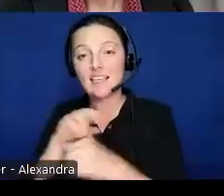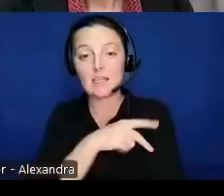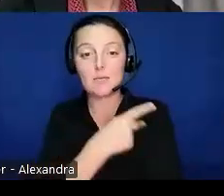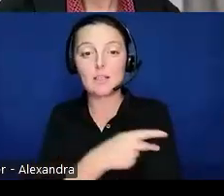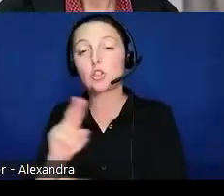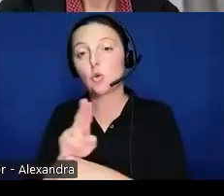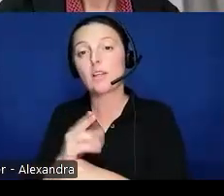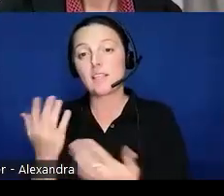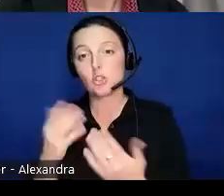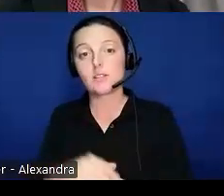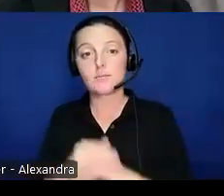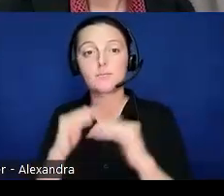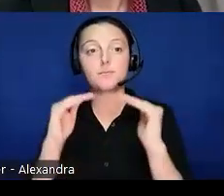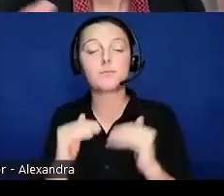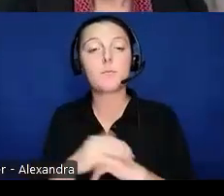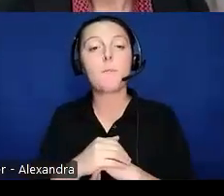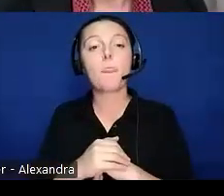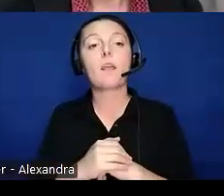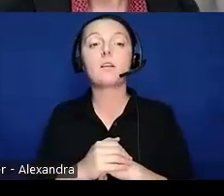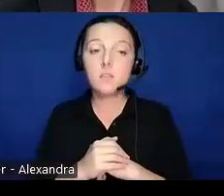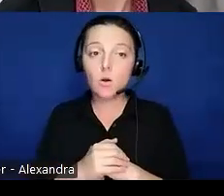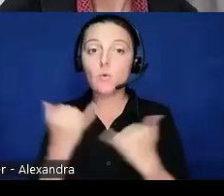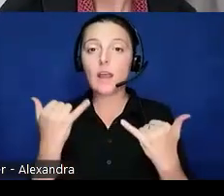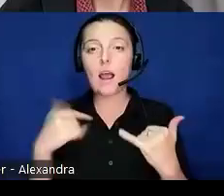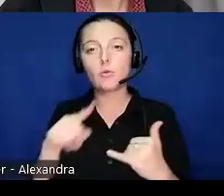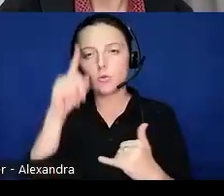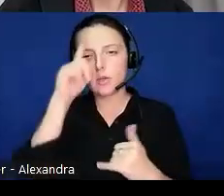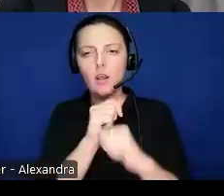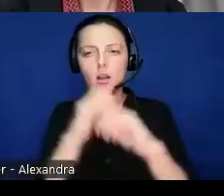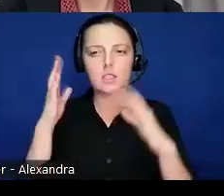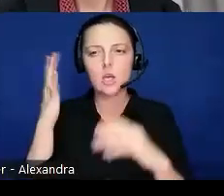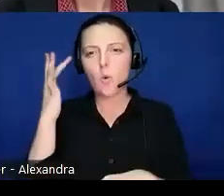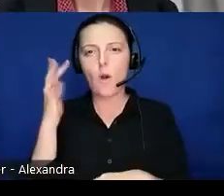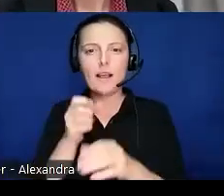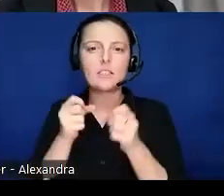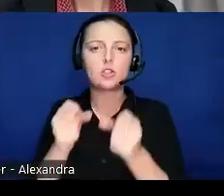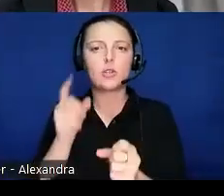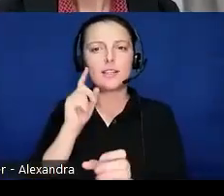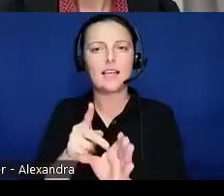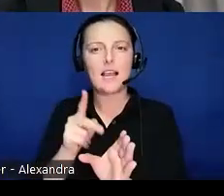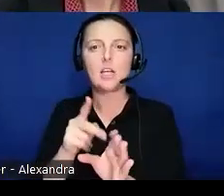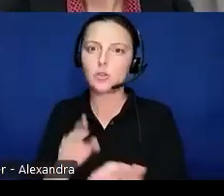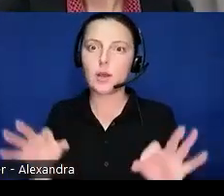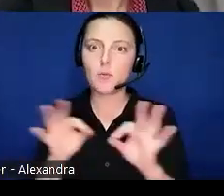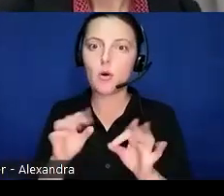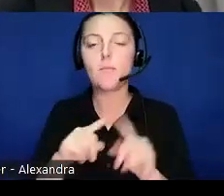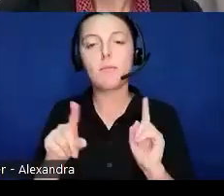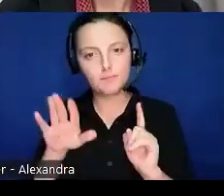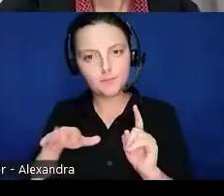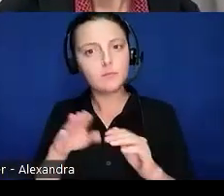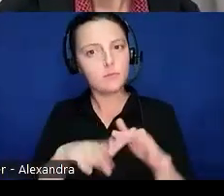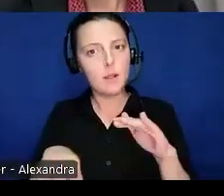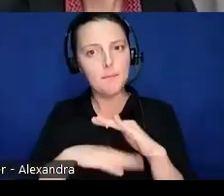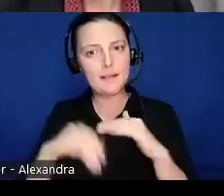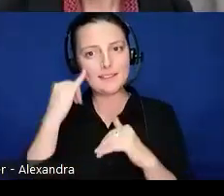And so coming to this, I think you're getting the idea of why street psychiatry would be important, but the basic idea is that there are many